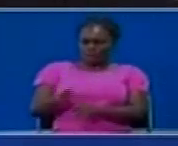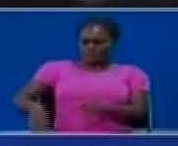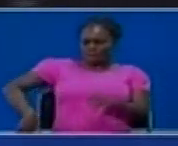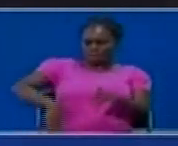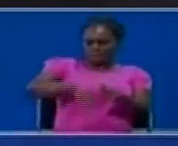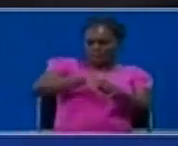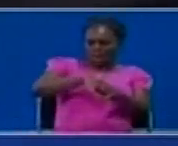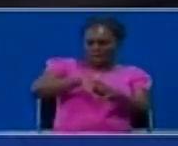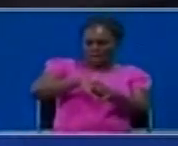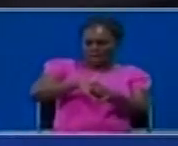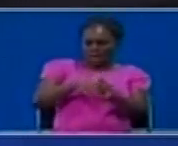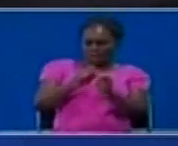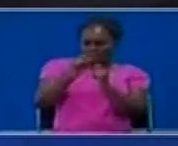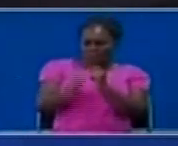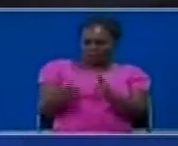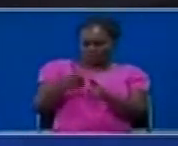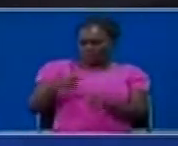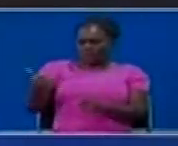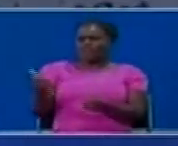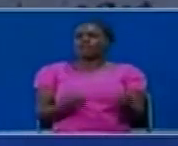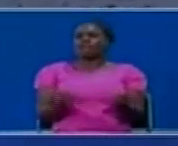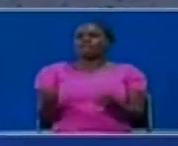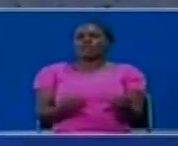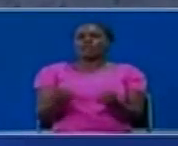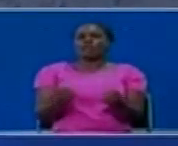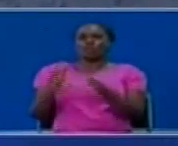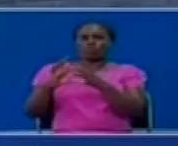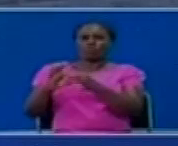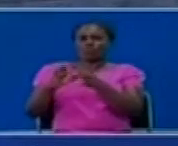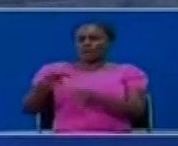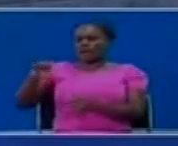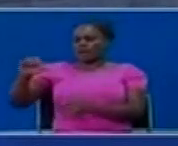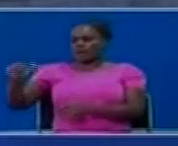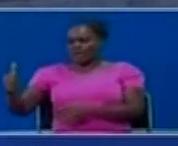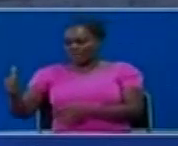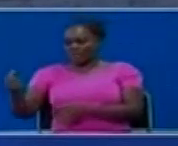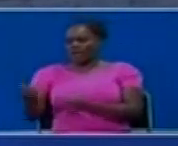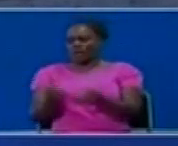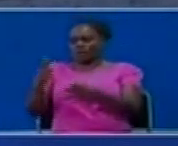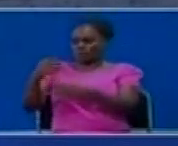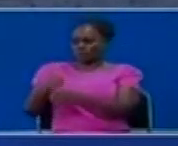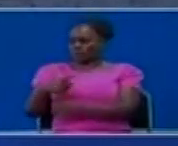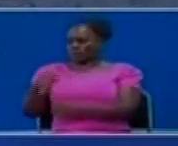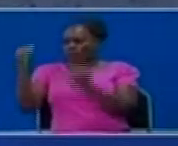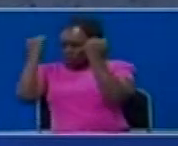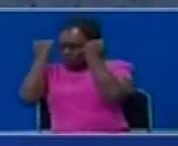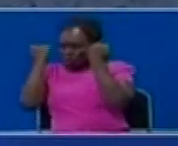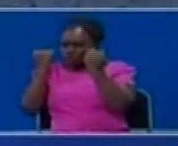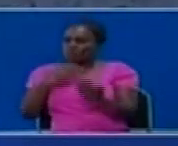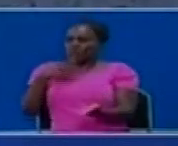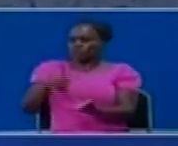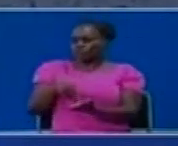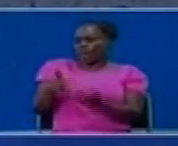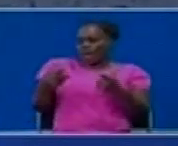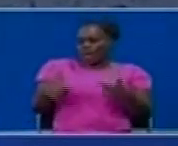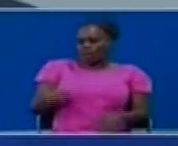eye by a sharp object from a gearbox of another vehicle belonging to Miugu General Transport. He went to court to seek compensation that